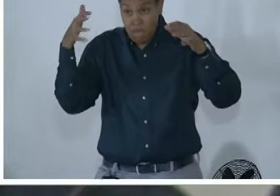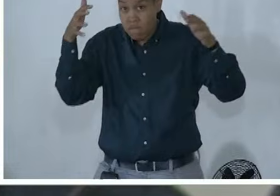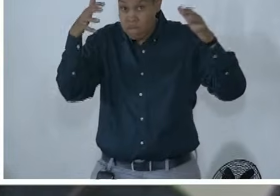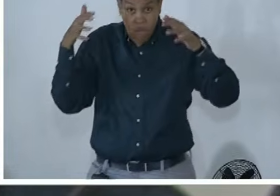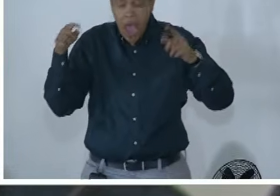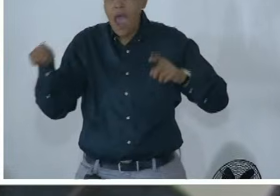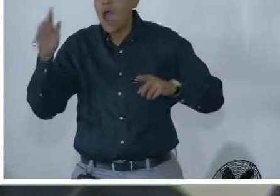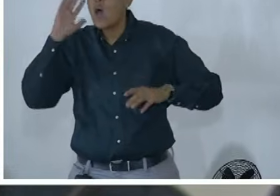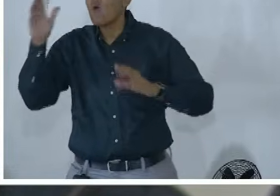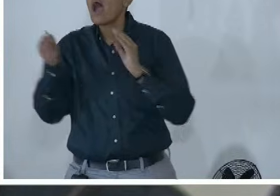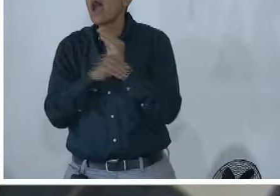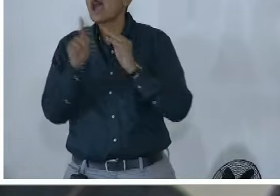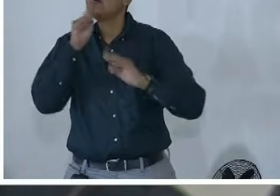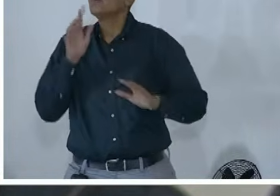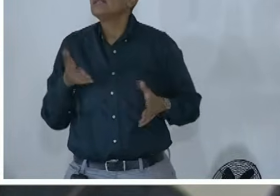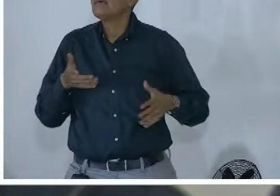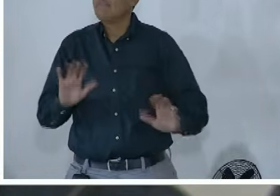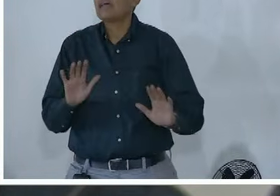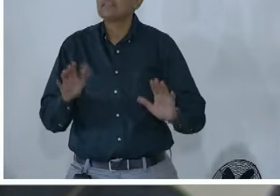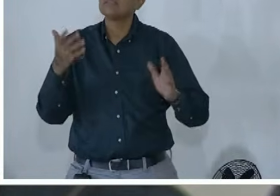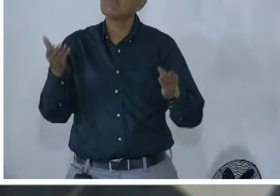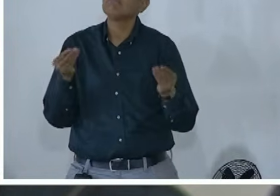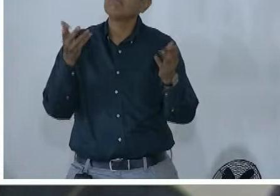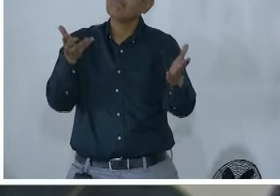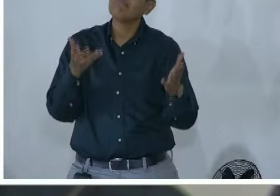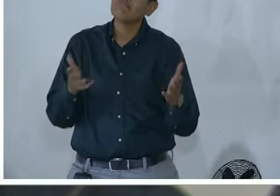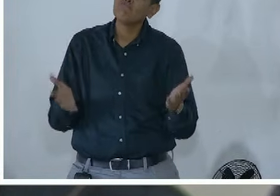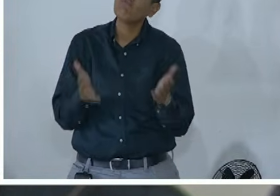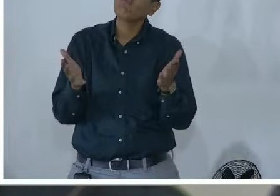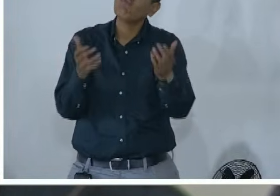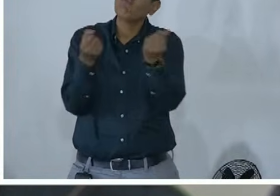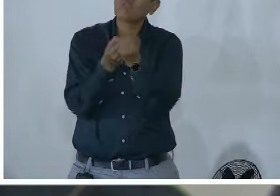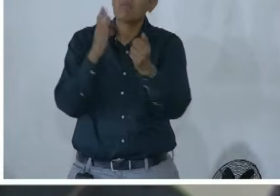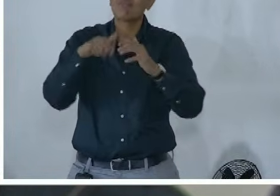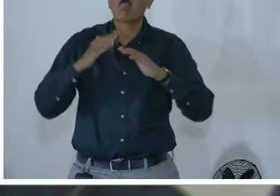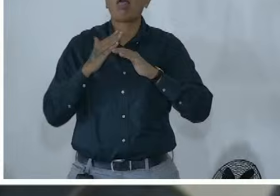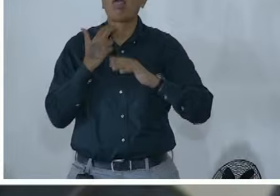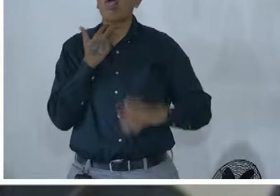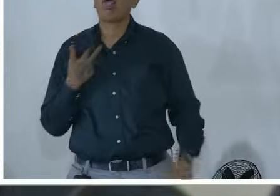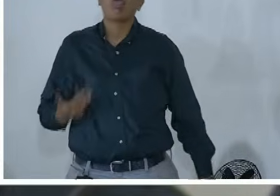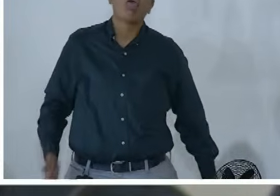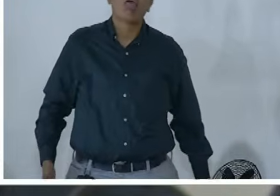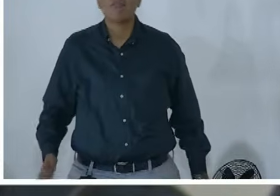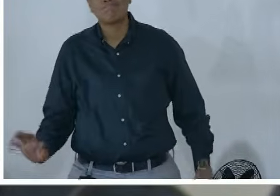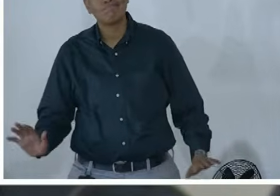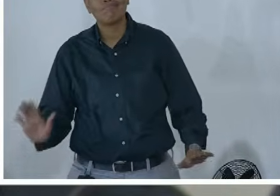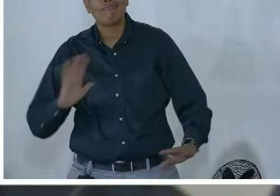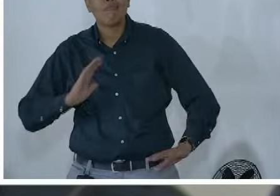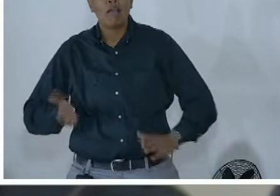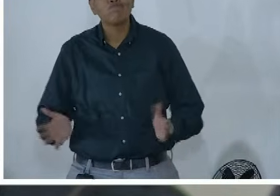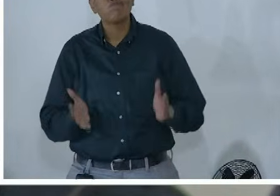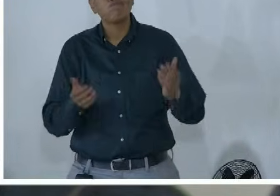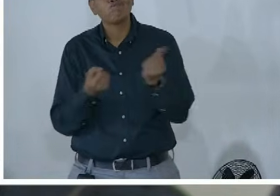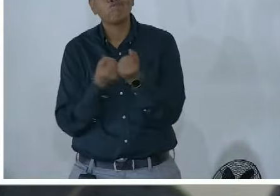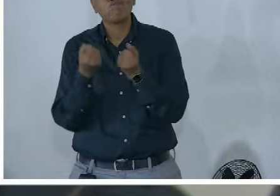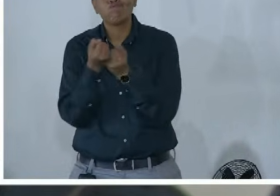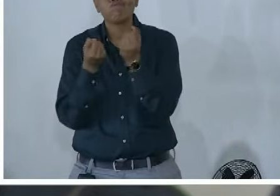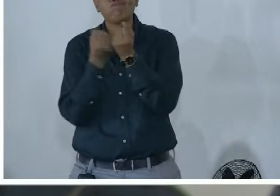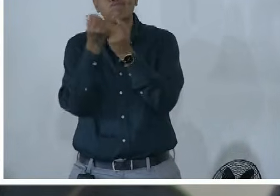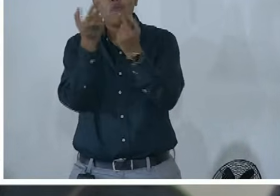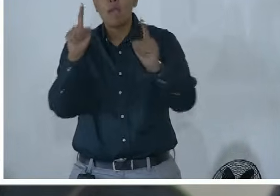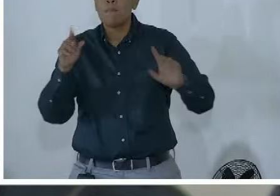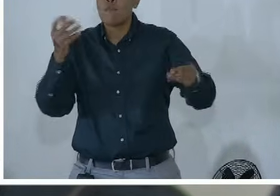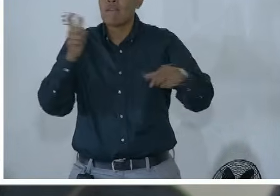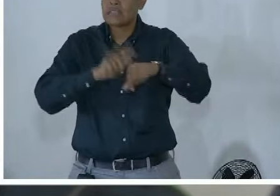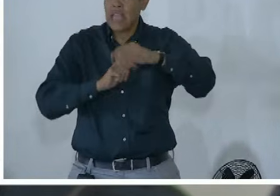that they will be facilitatory instead of restrictive. Mr. Speaker, providing for